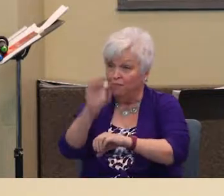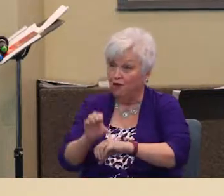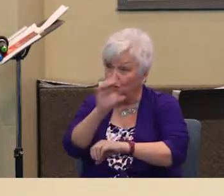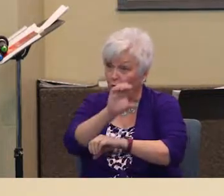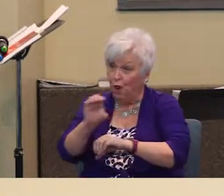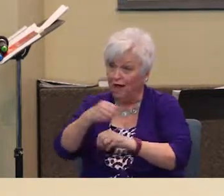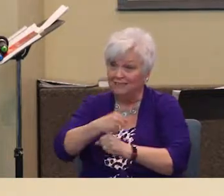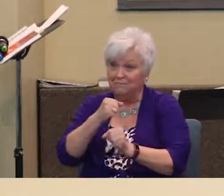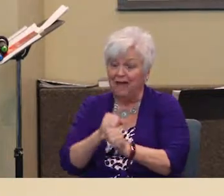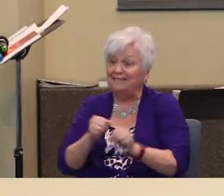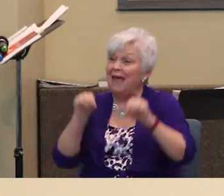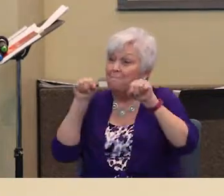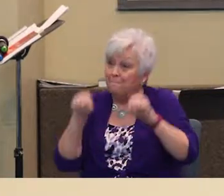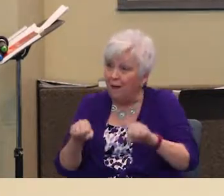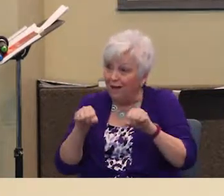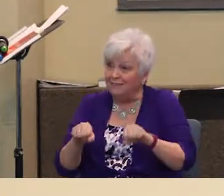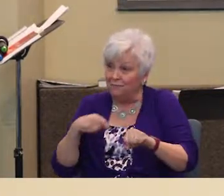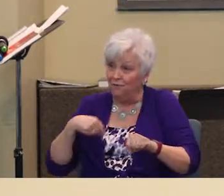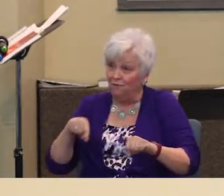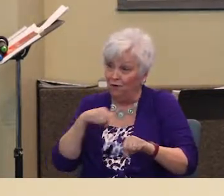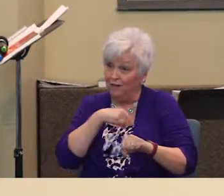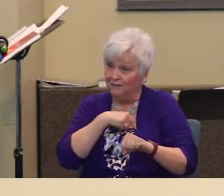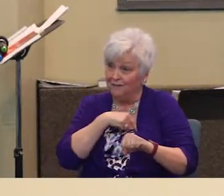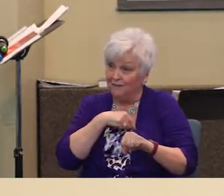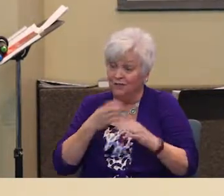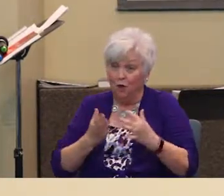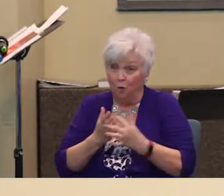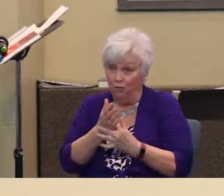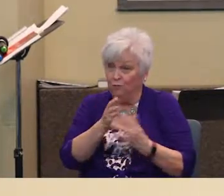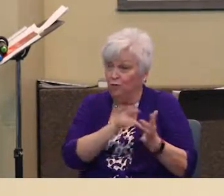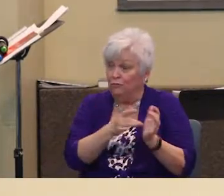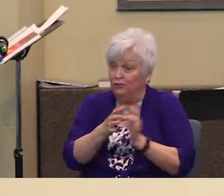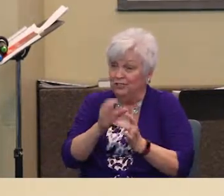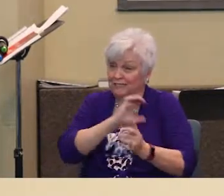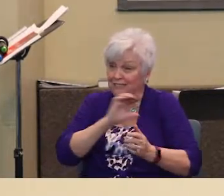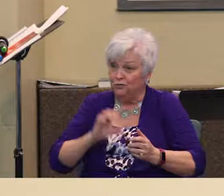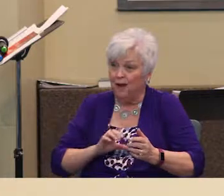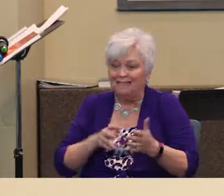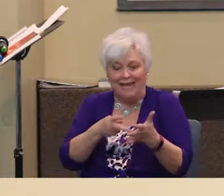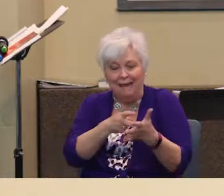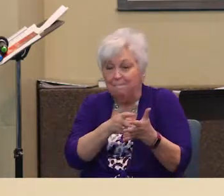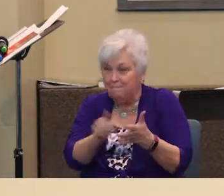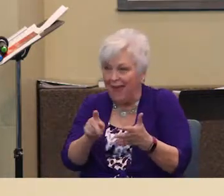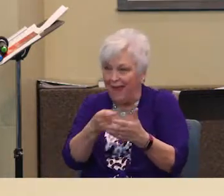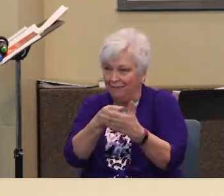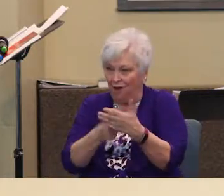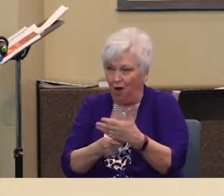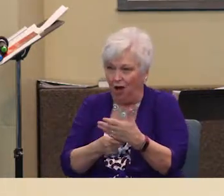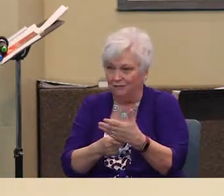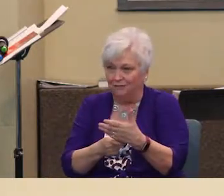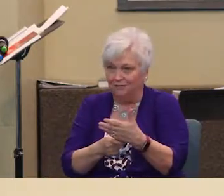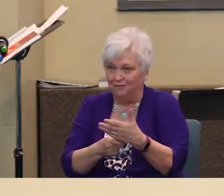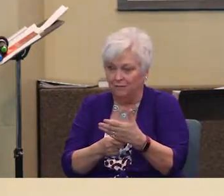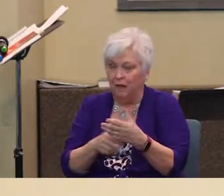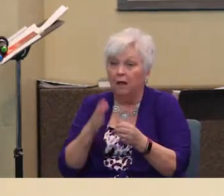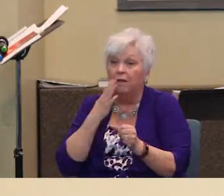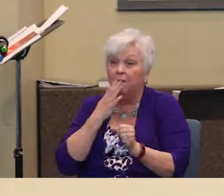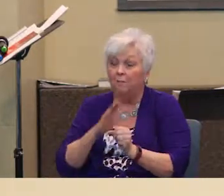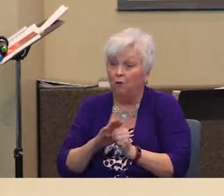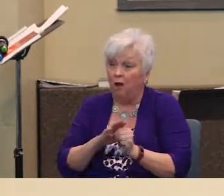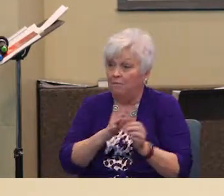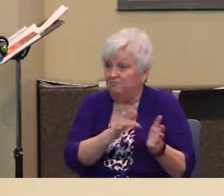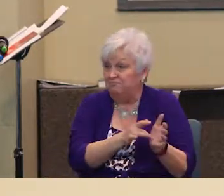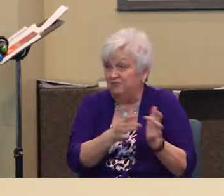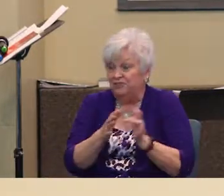to go through Jesus Christ because he paid the price. And the promise is that Jesus is